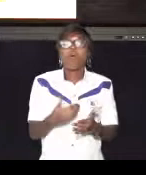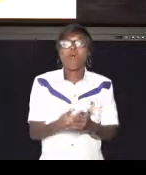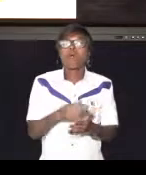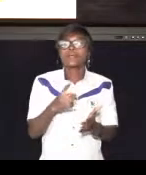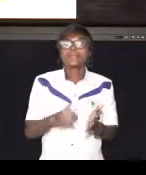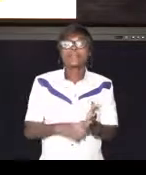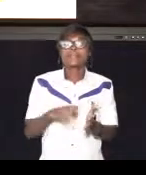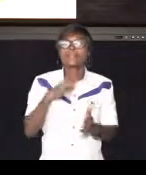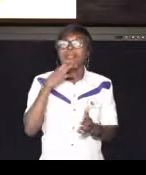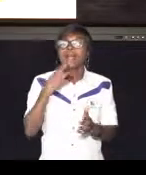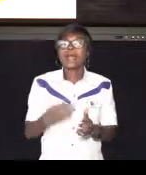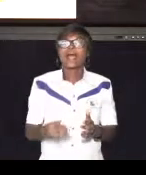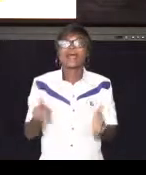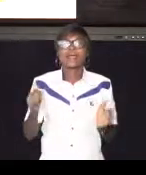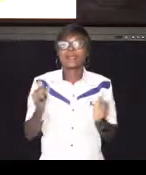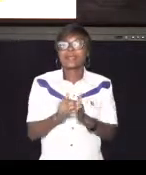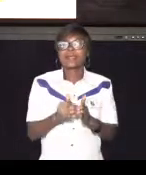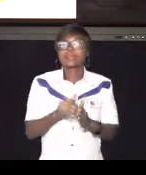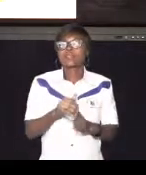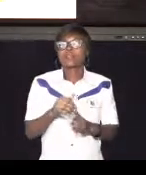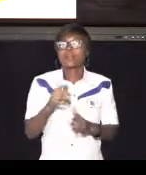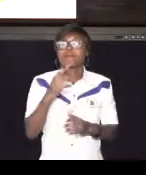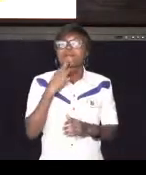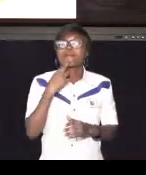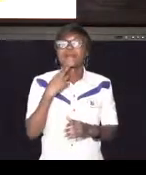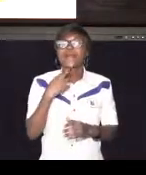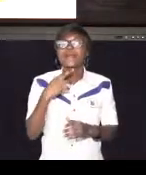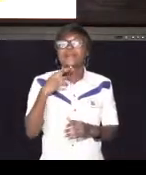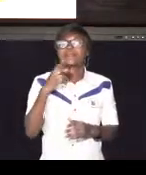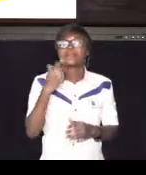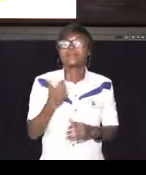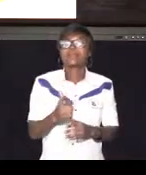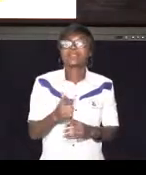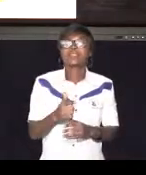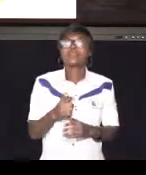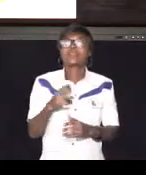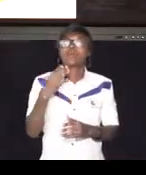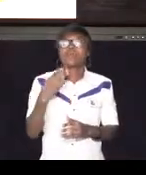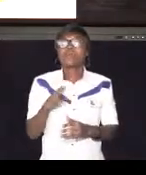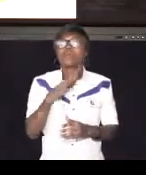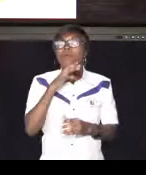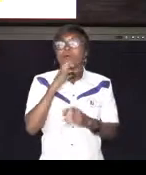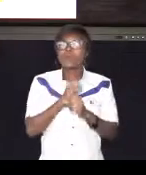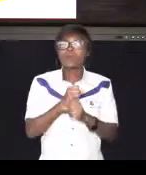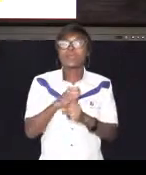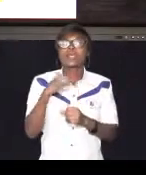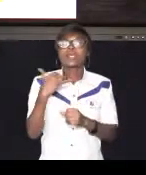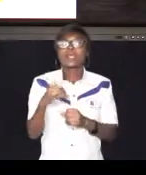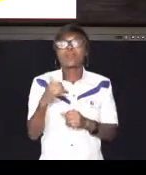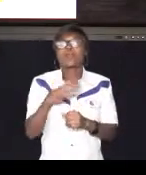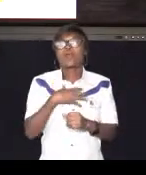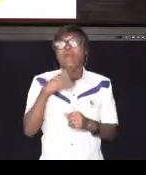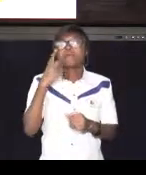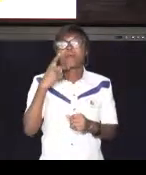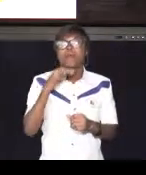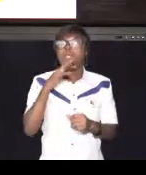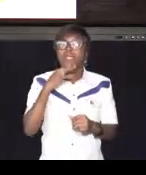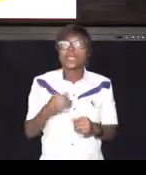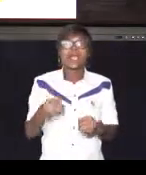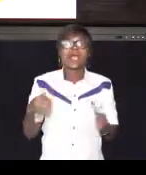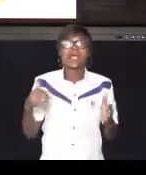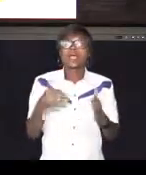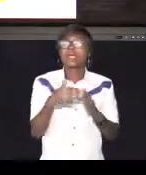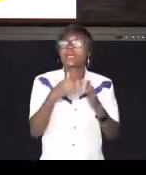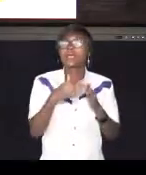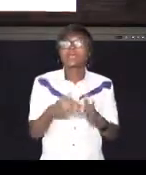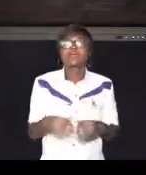are complementary color combinations. Red and green, blue and orange, yellow and purple, they are